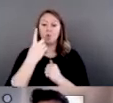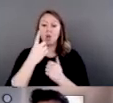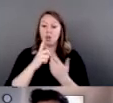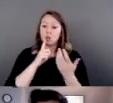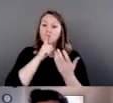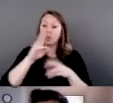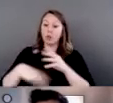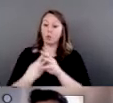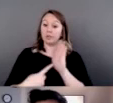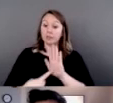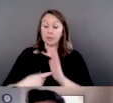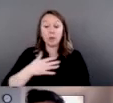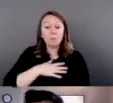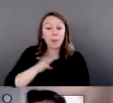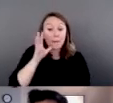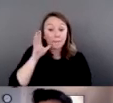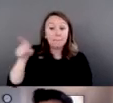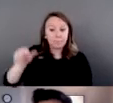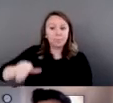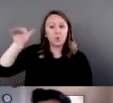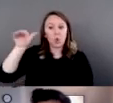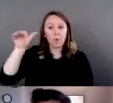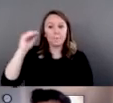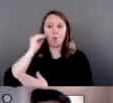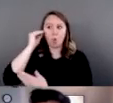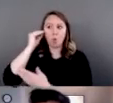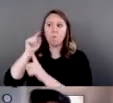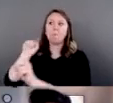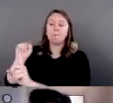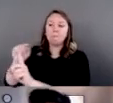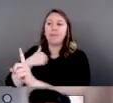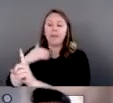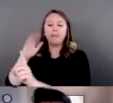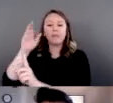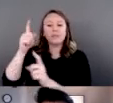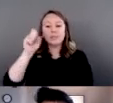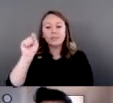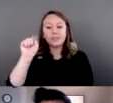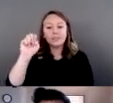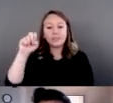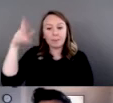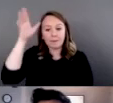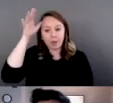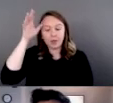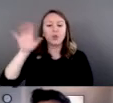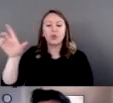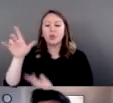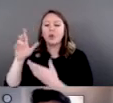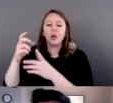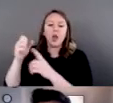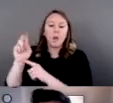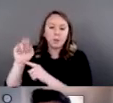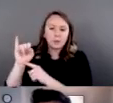a household that had an abusive and alcoholic stepfather. He would beat her mom and